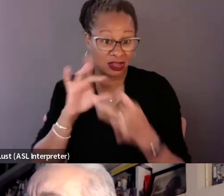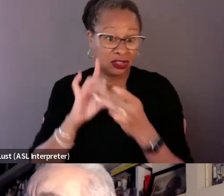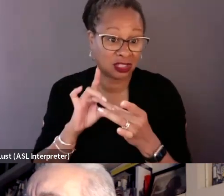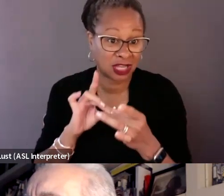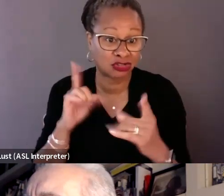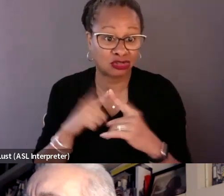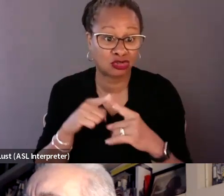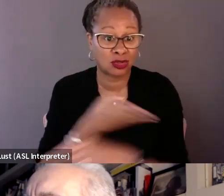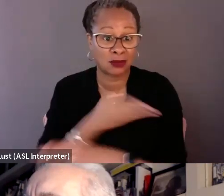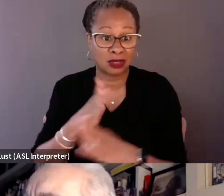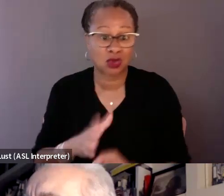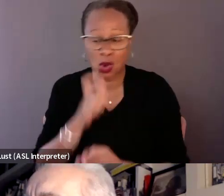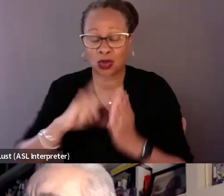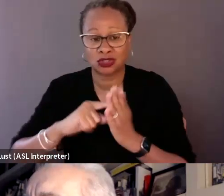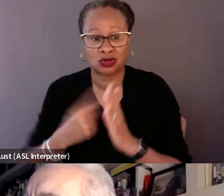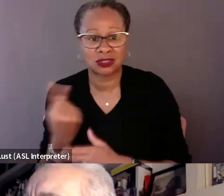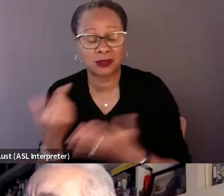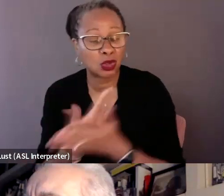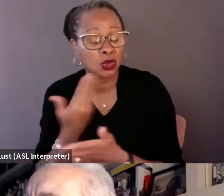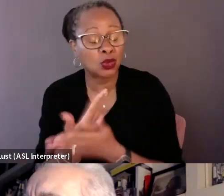to these musicians who are starting something new